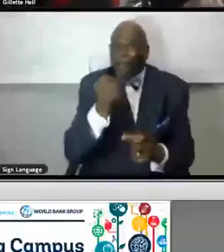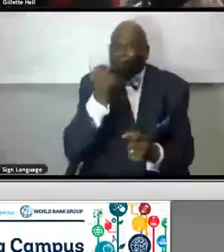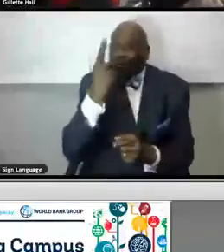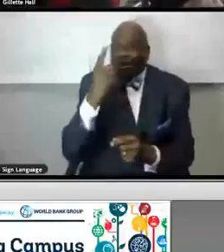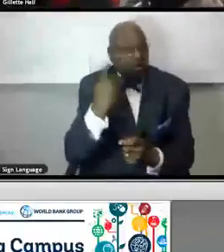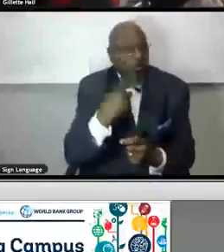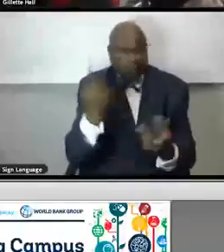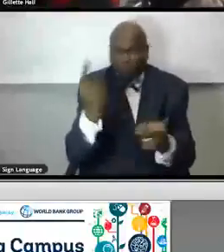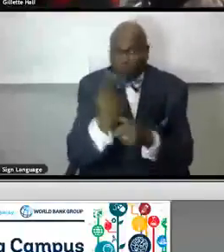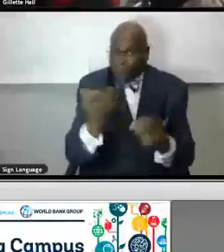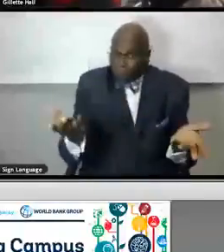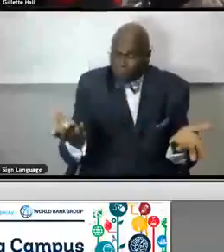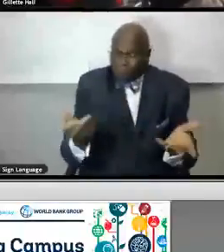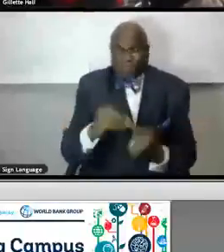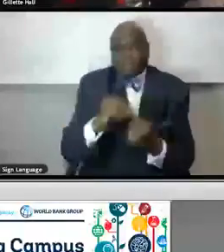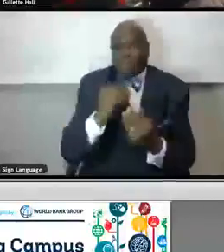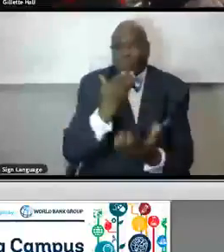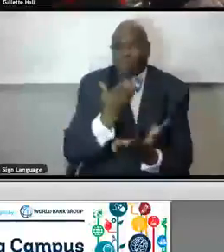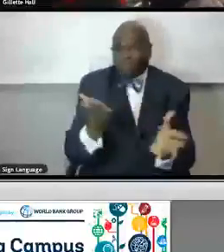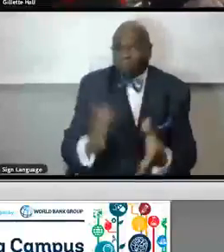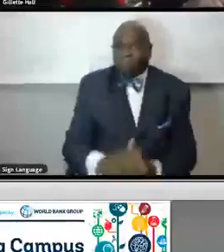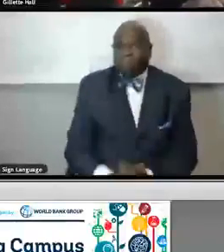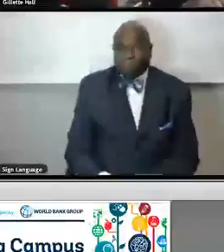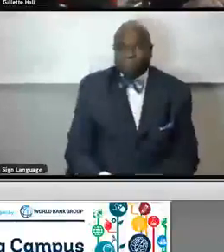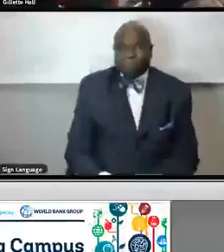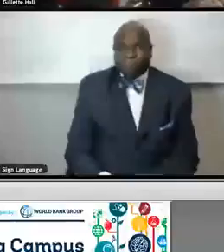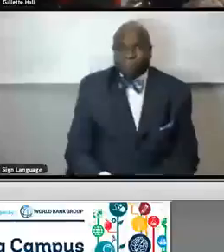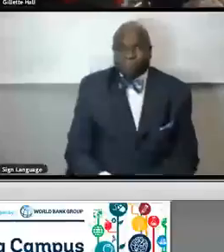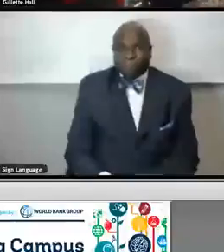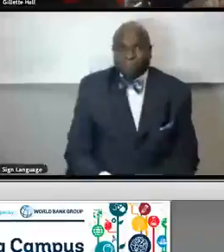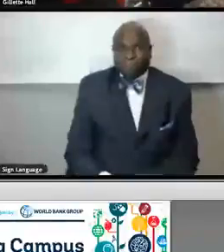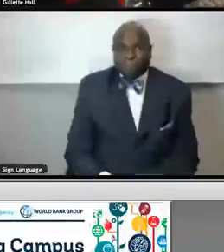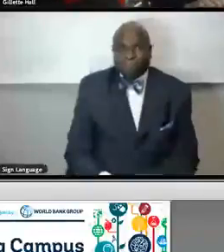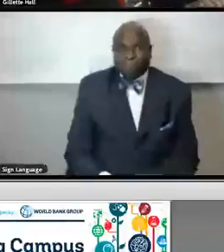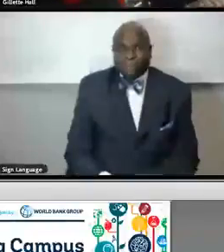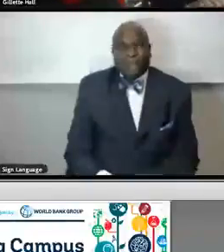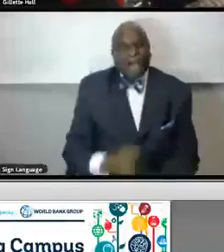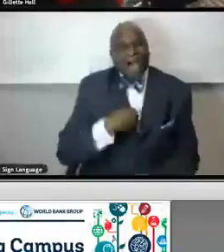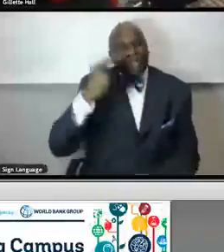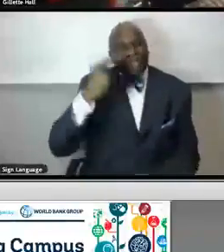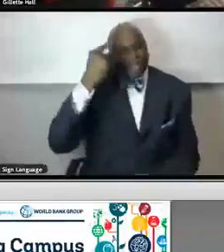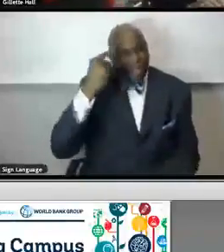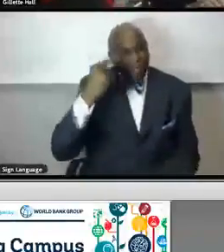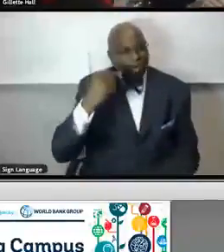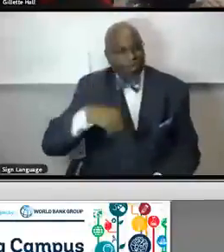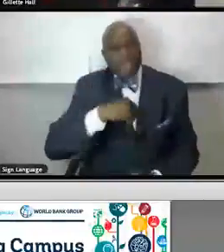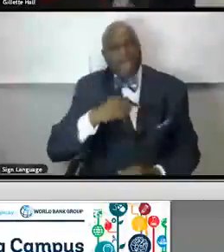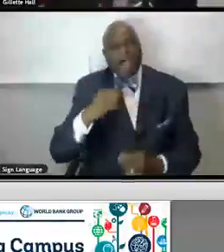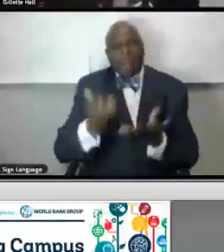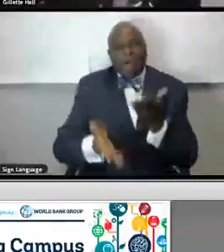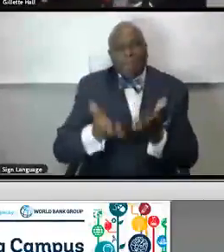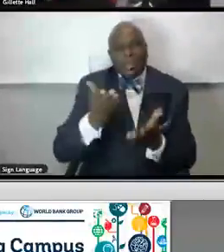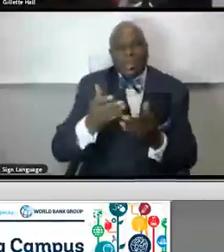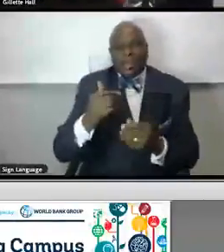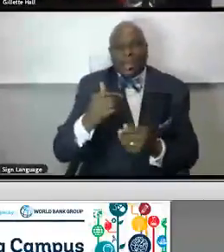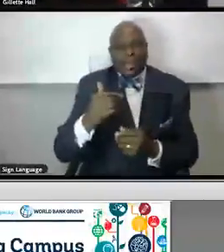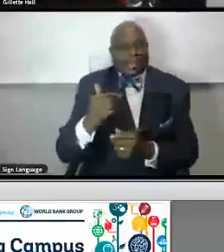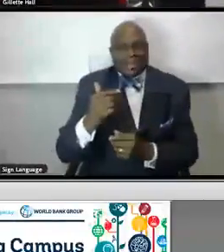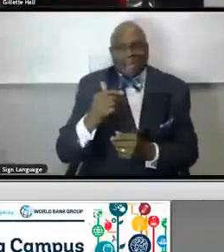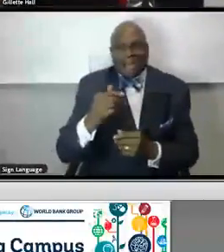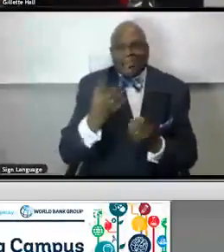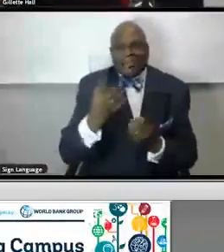the question particularly well. Okay, excellent. I think we have,